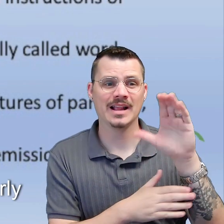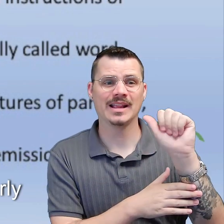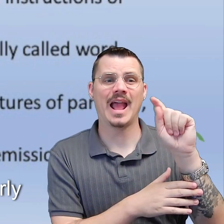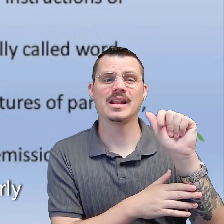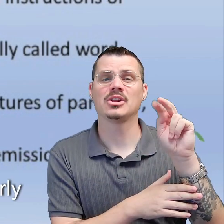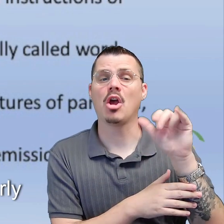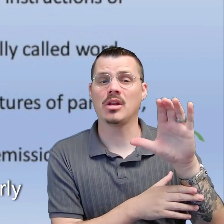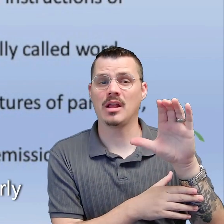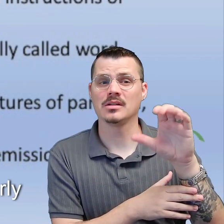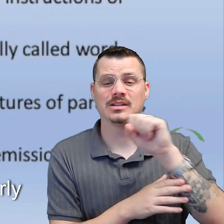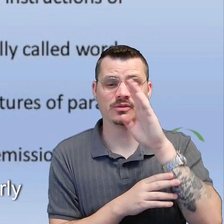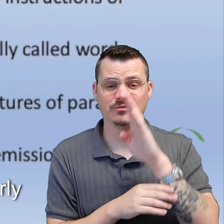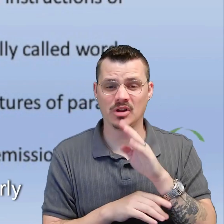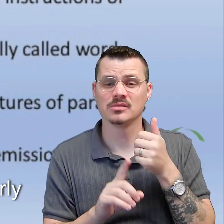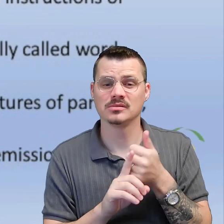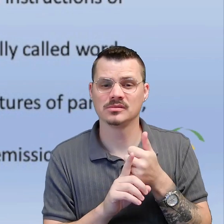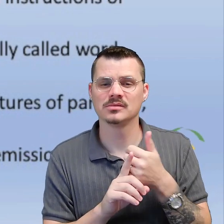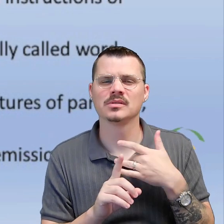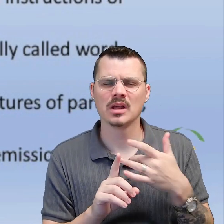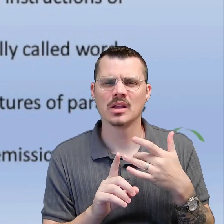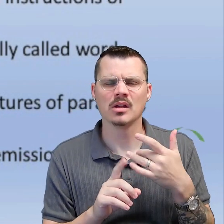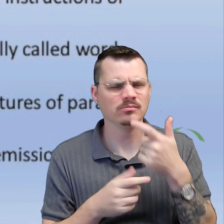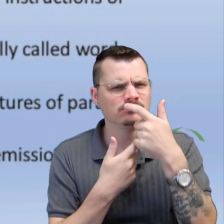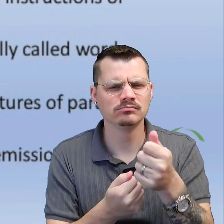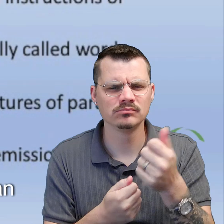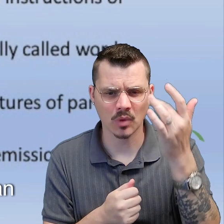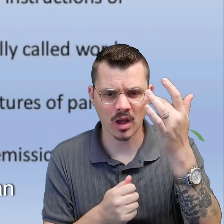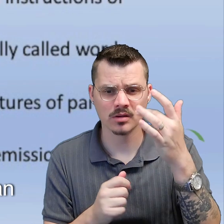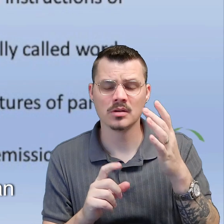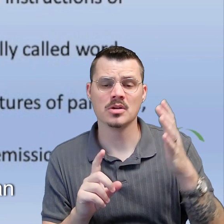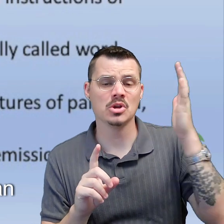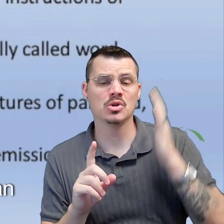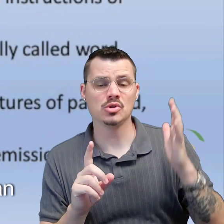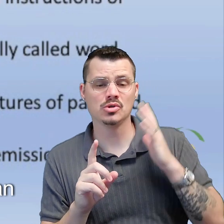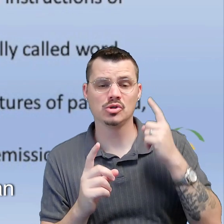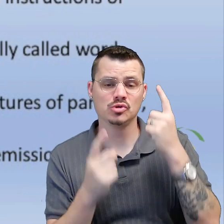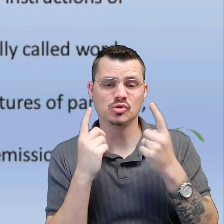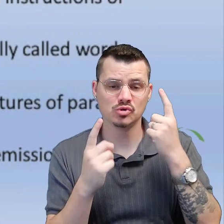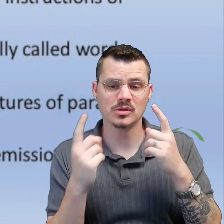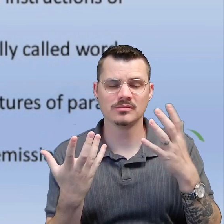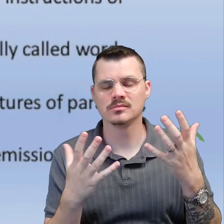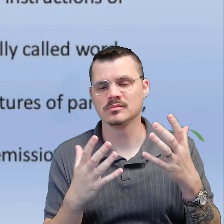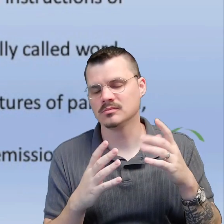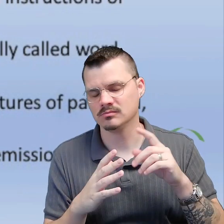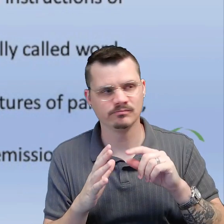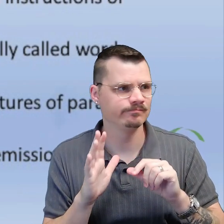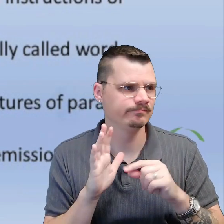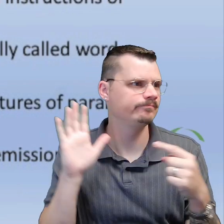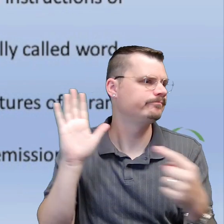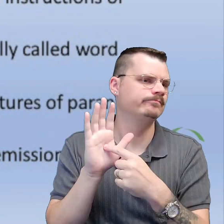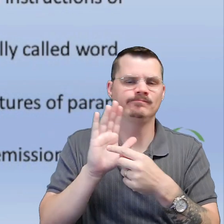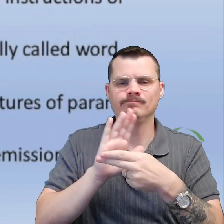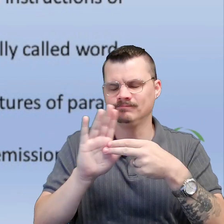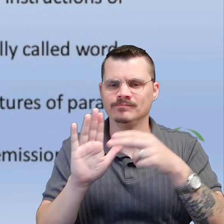Catatonic schizophrenia is particularly intriguing because although it used to be considered an absolute classic symptom